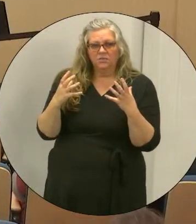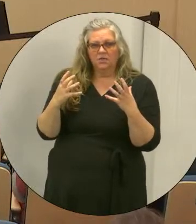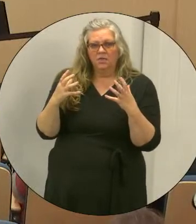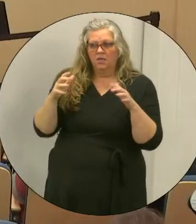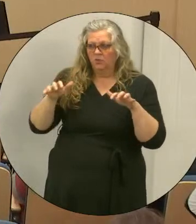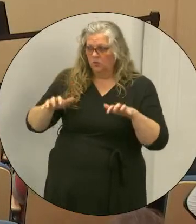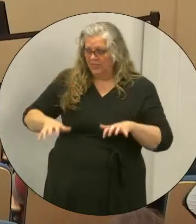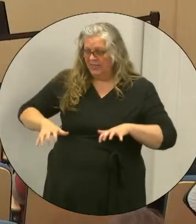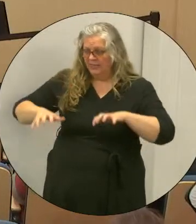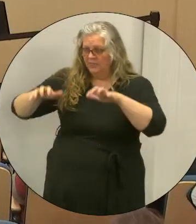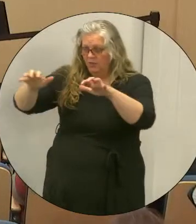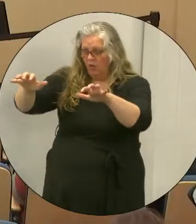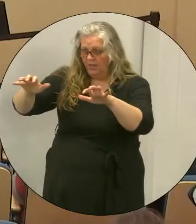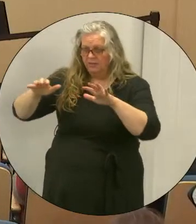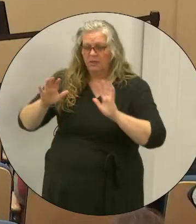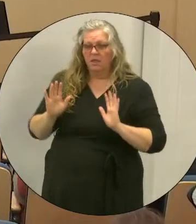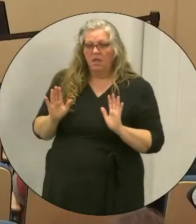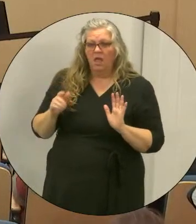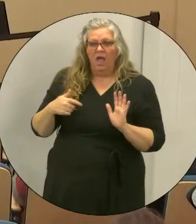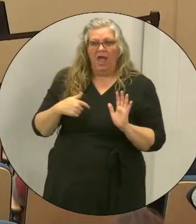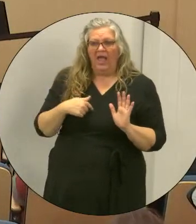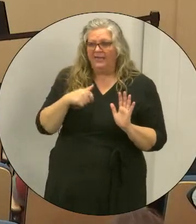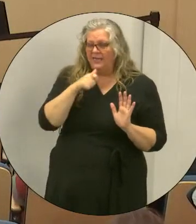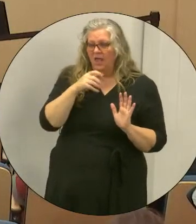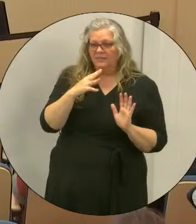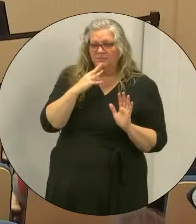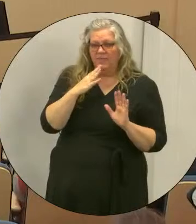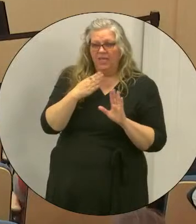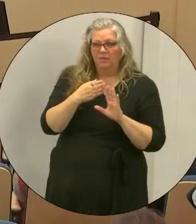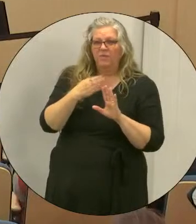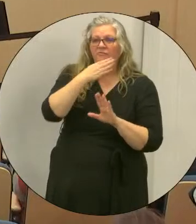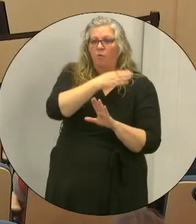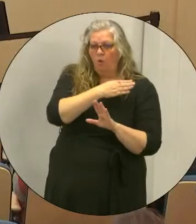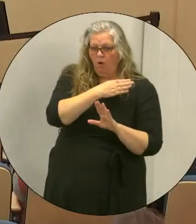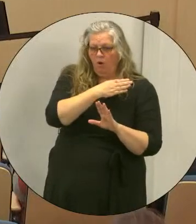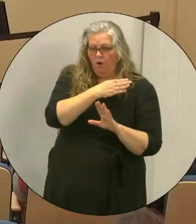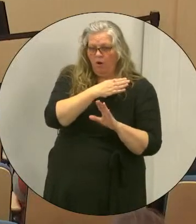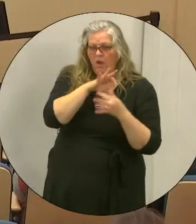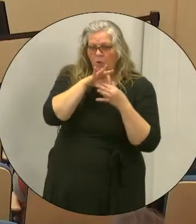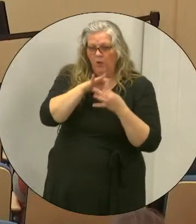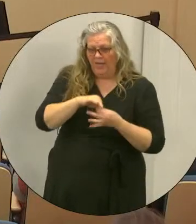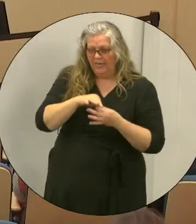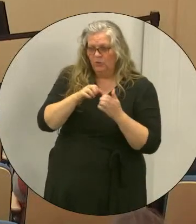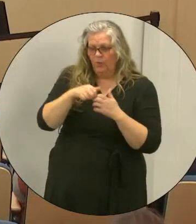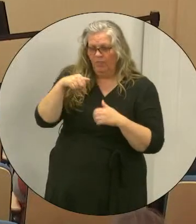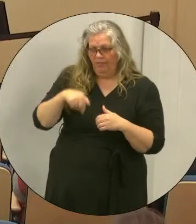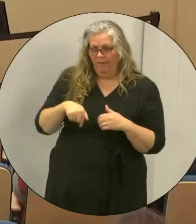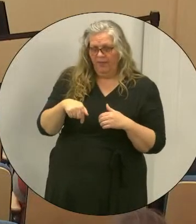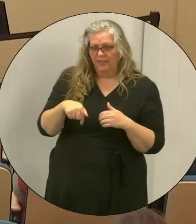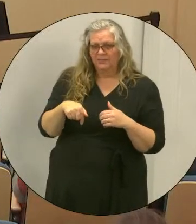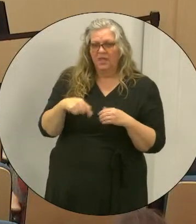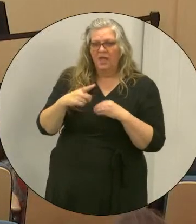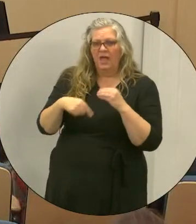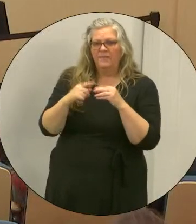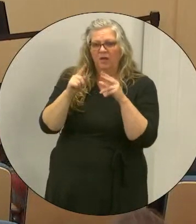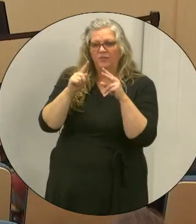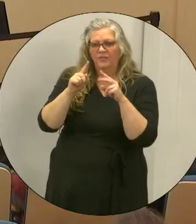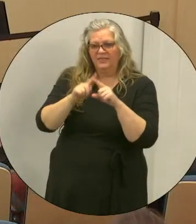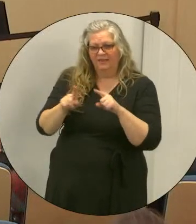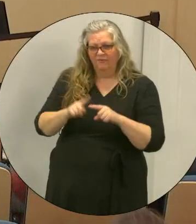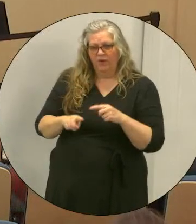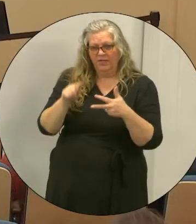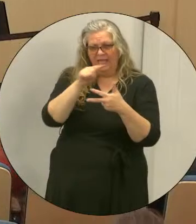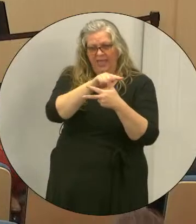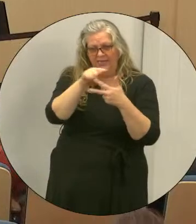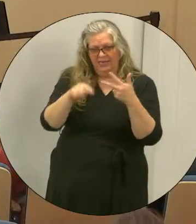audience that I did not speak earlier on this as far as speaking on the different candidates, because I